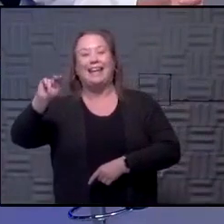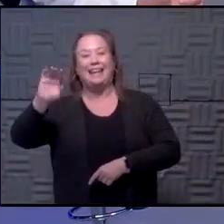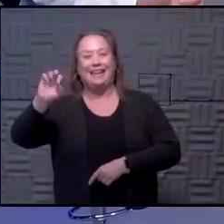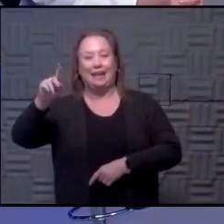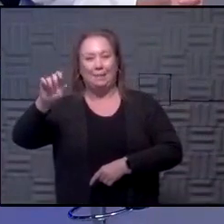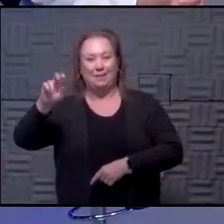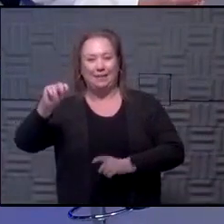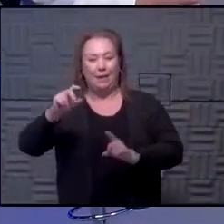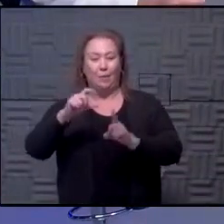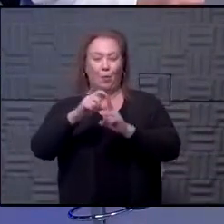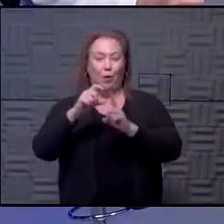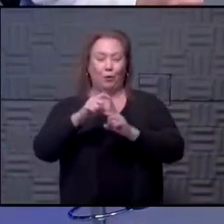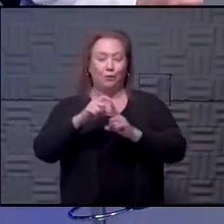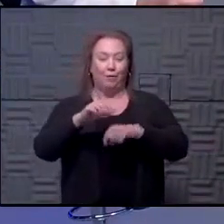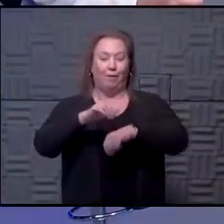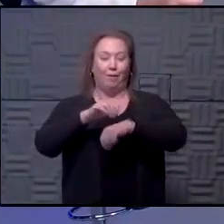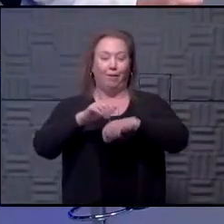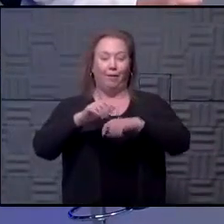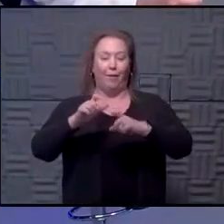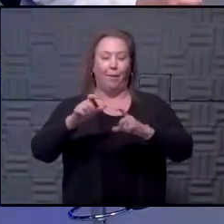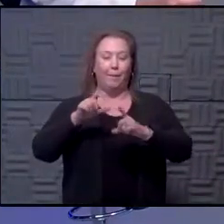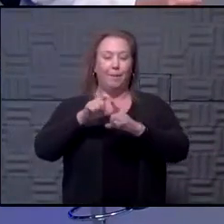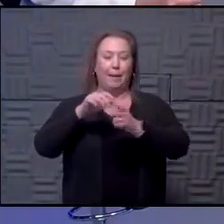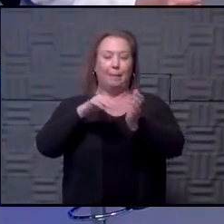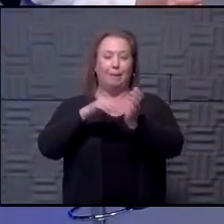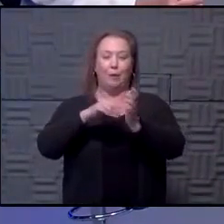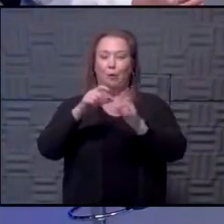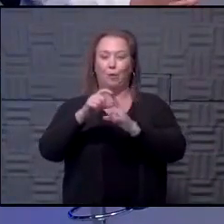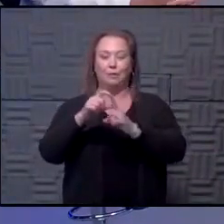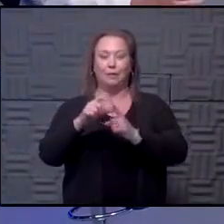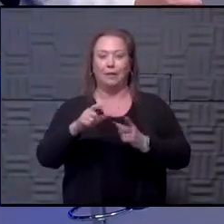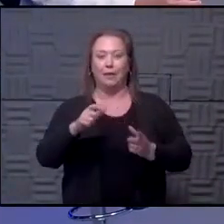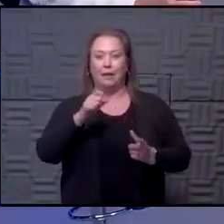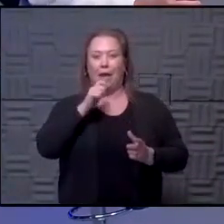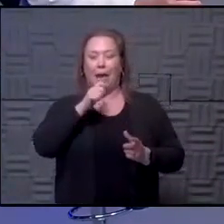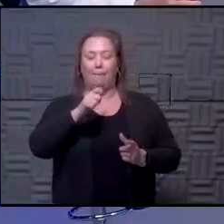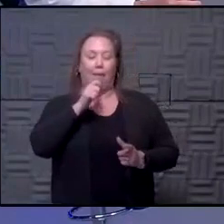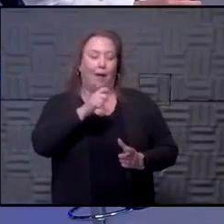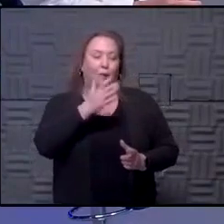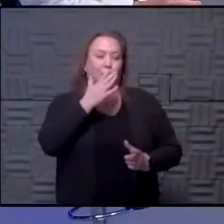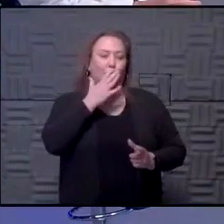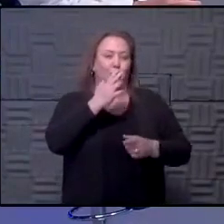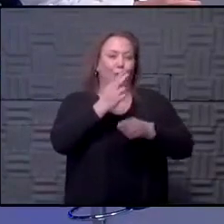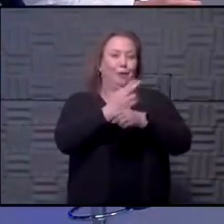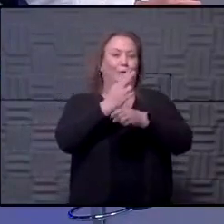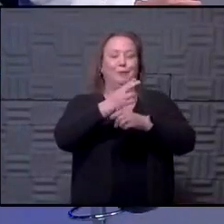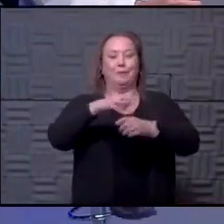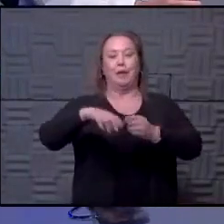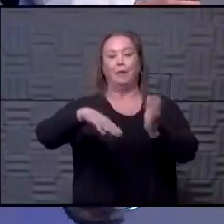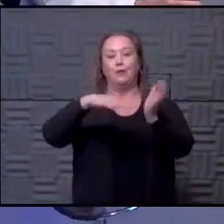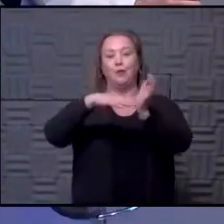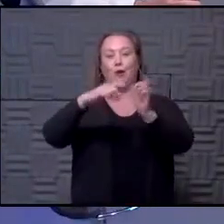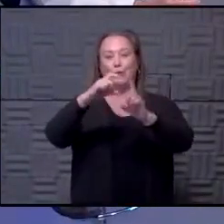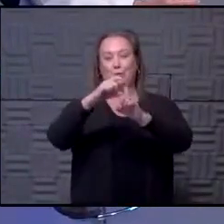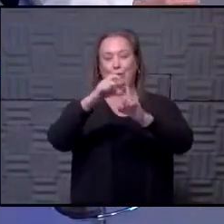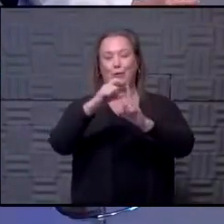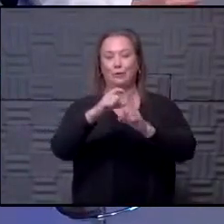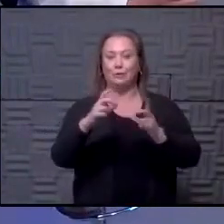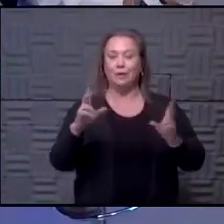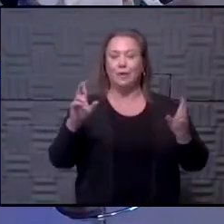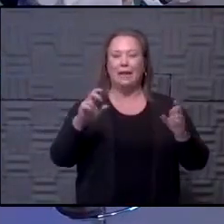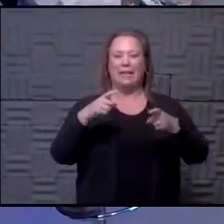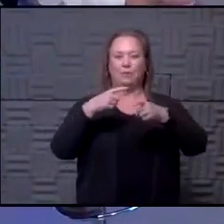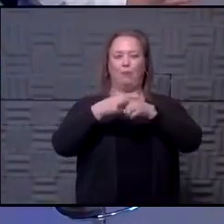Not if I have enough Oh, no, don't say that now. imbibing. Imbibing. But we wouldn't know about that because of COVID. No, But it is